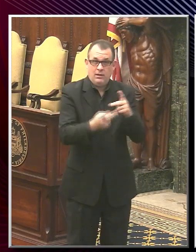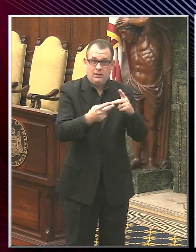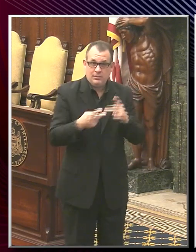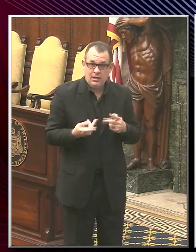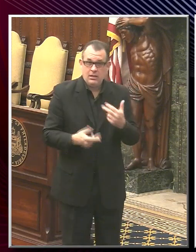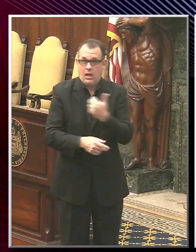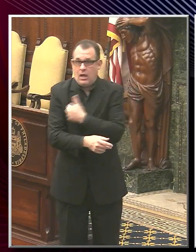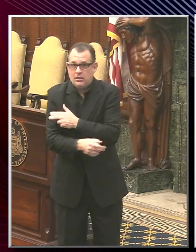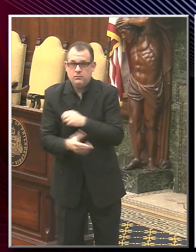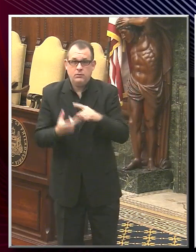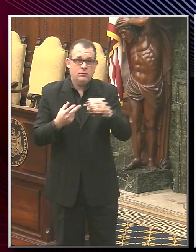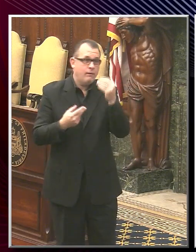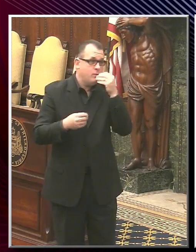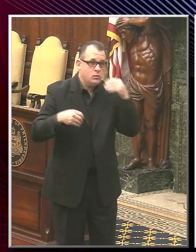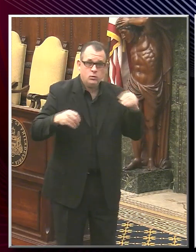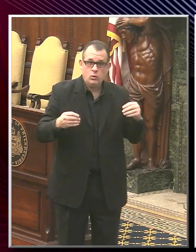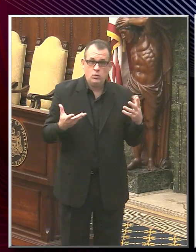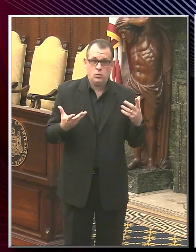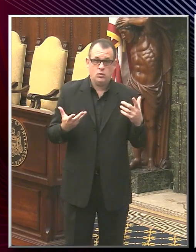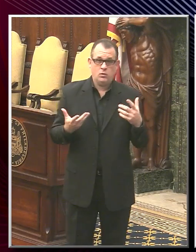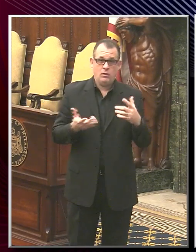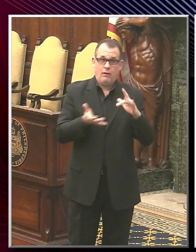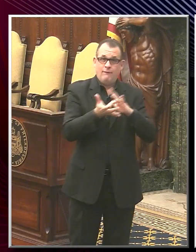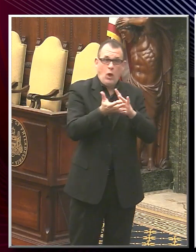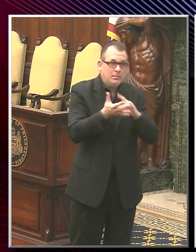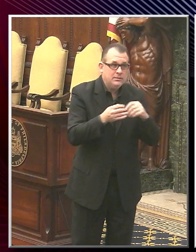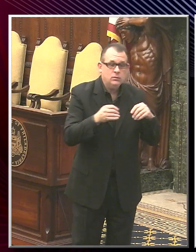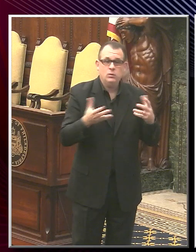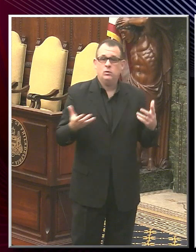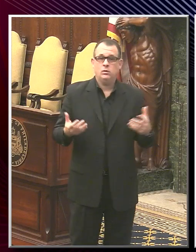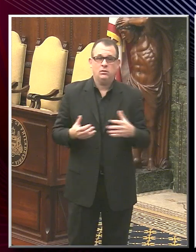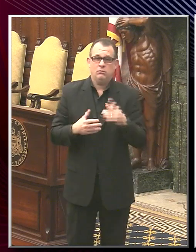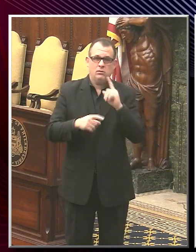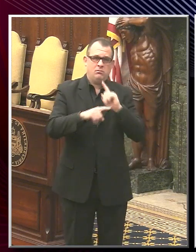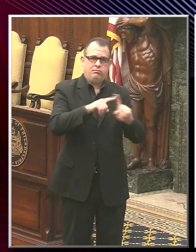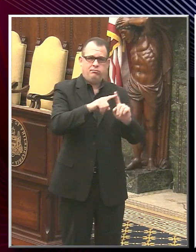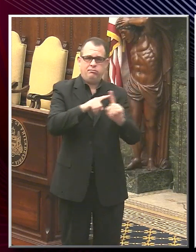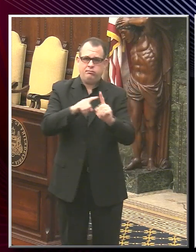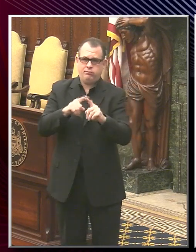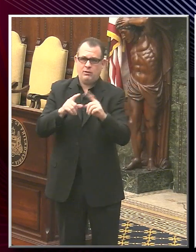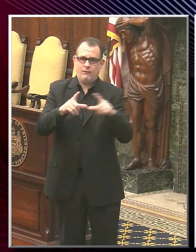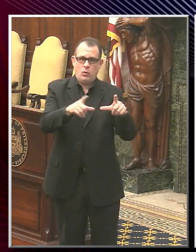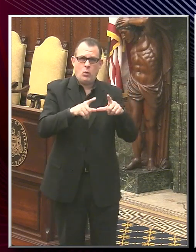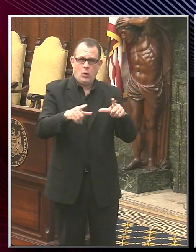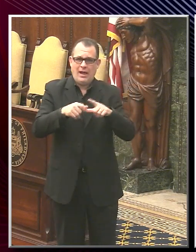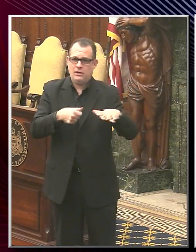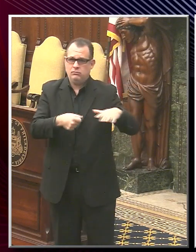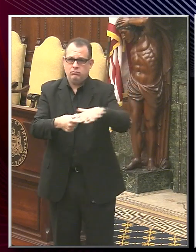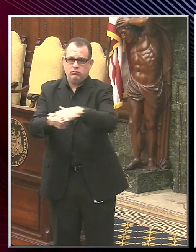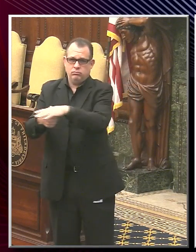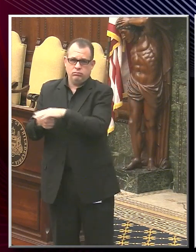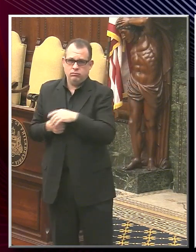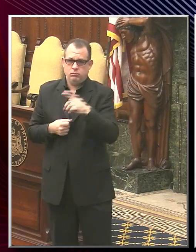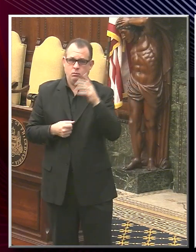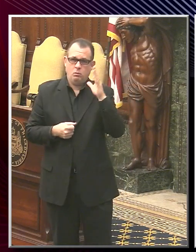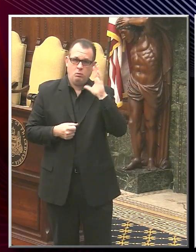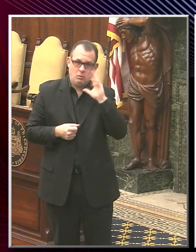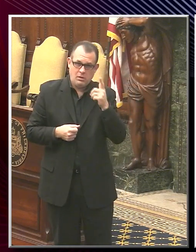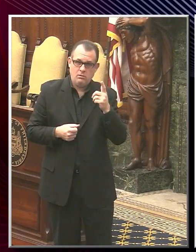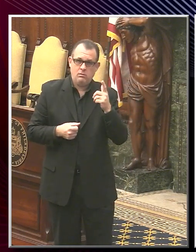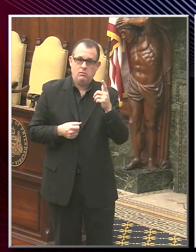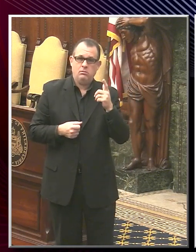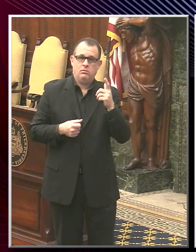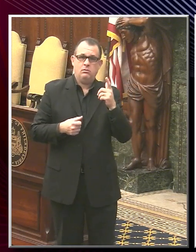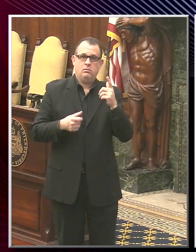will that look? It will probably be a combination of sites. We have healthcare sites where people typically